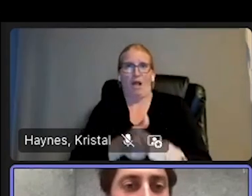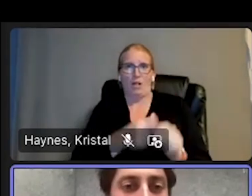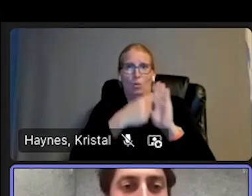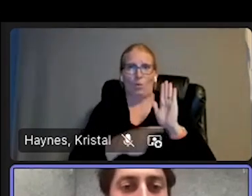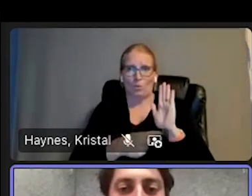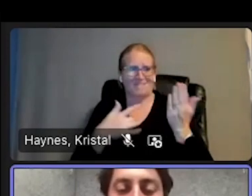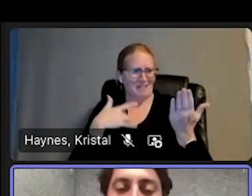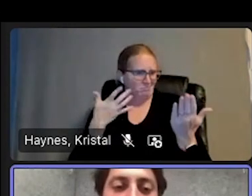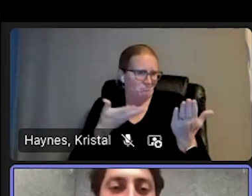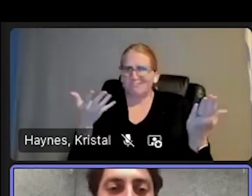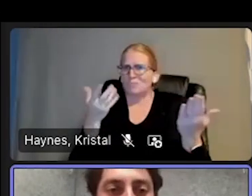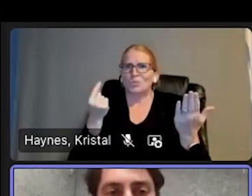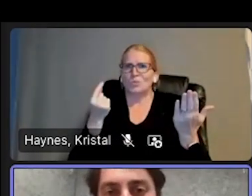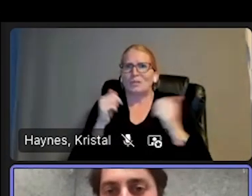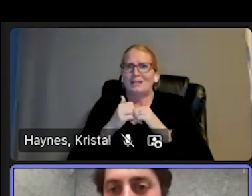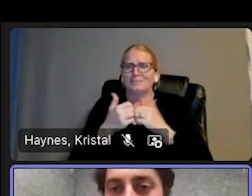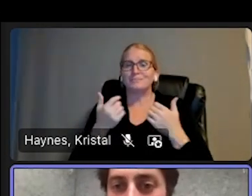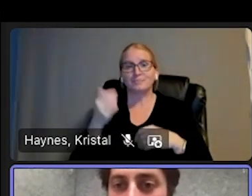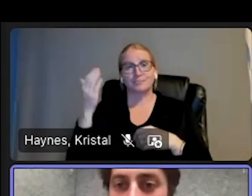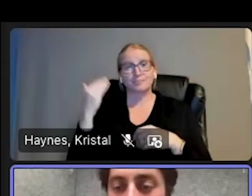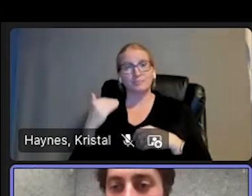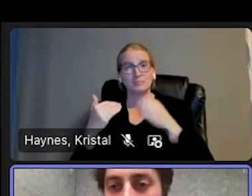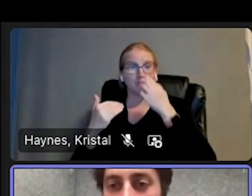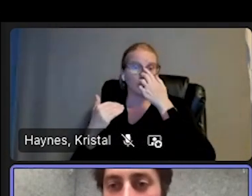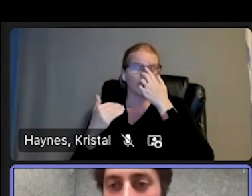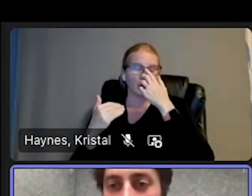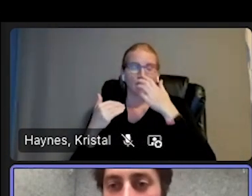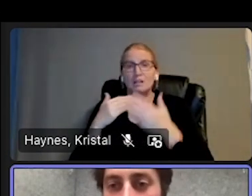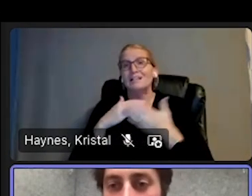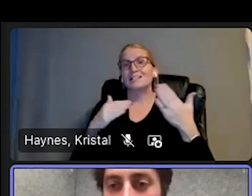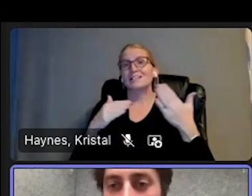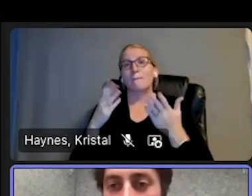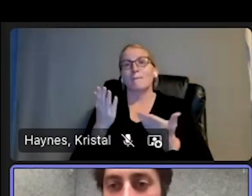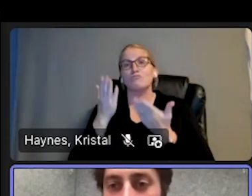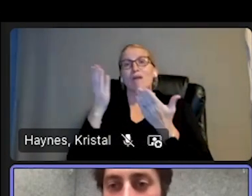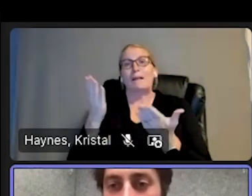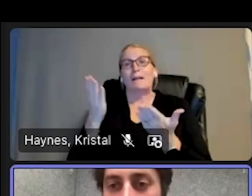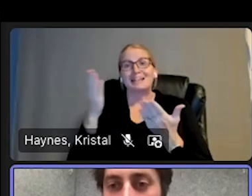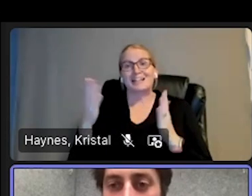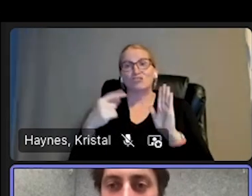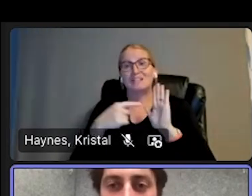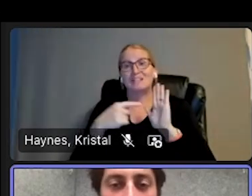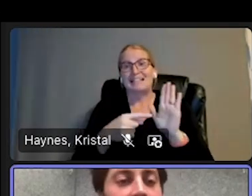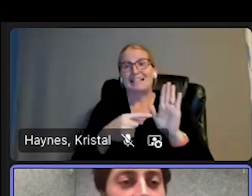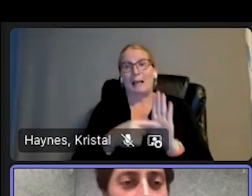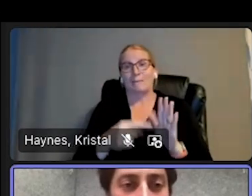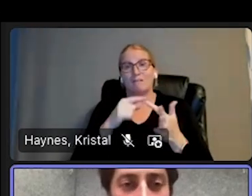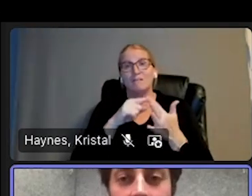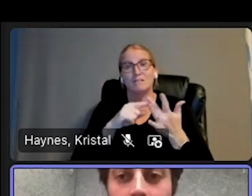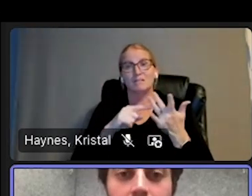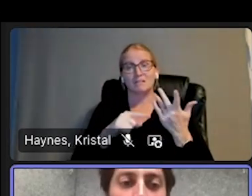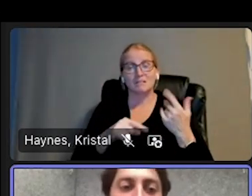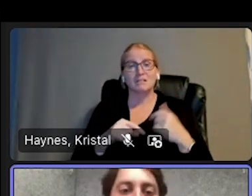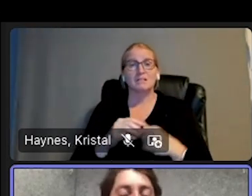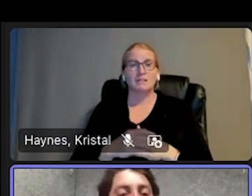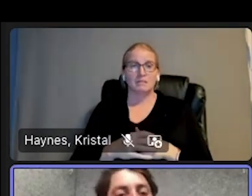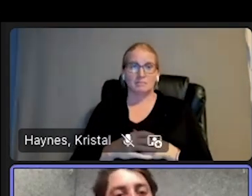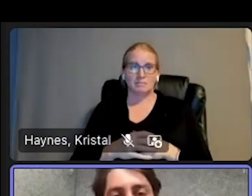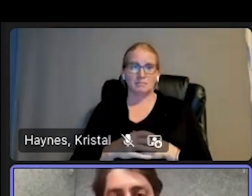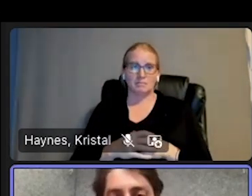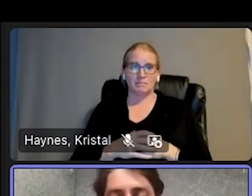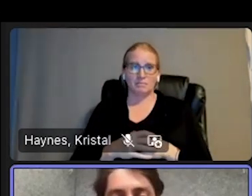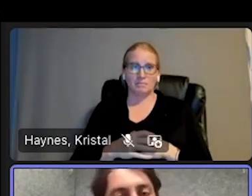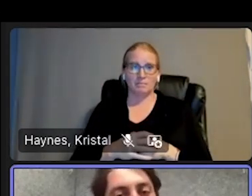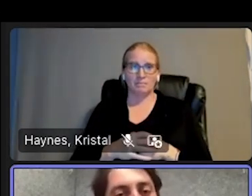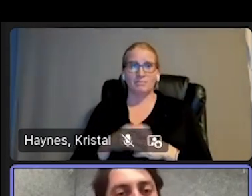Here's a selection of the recommendations. These are flowing from some of the findings I just described. So to make wireline